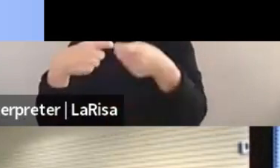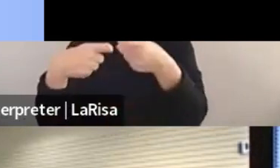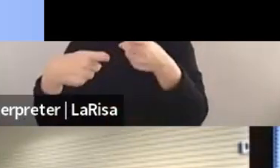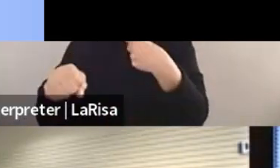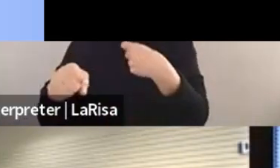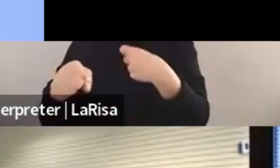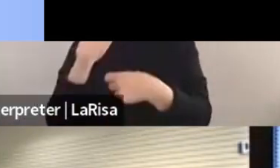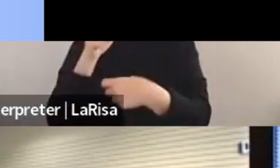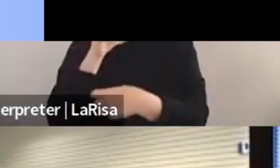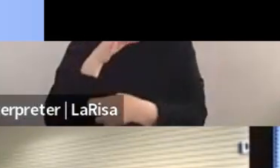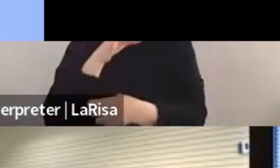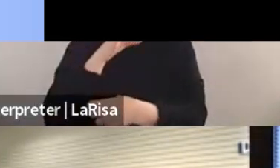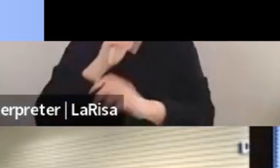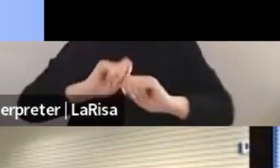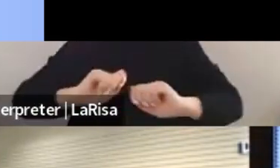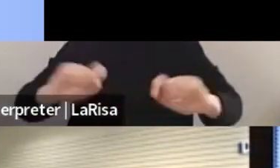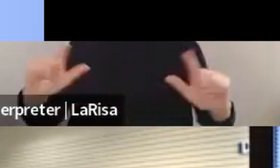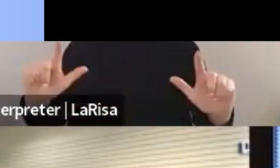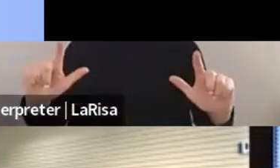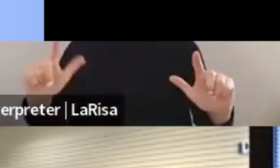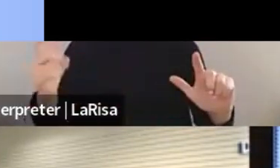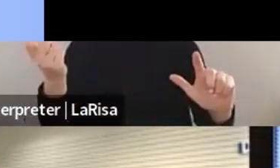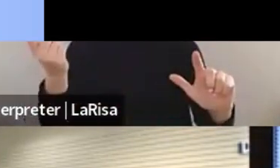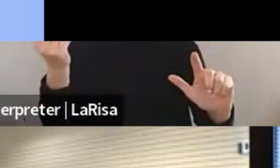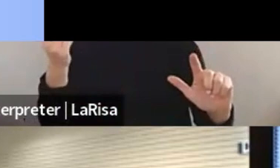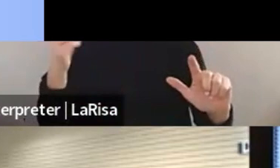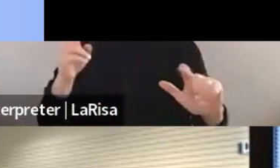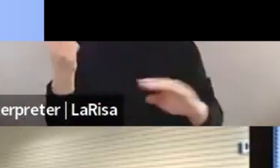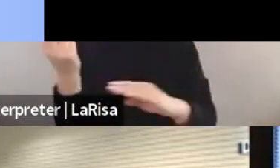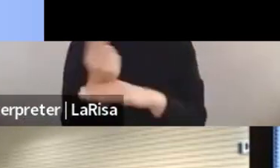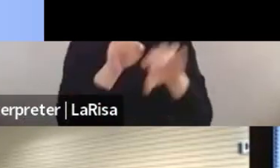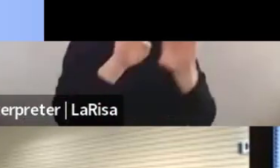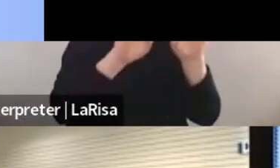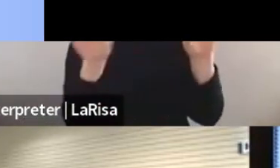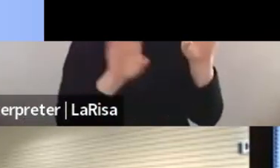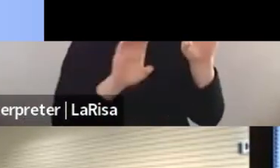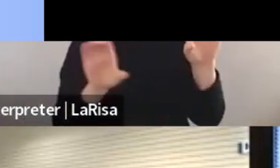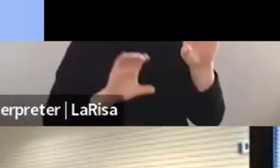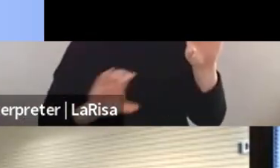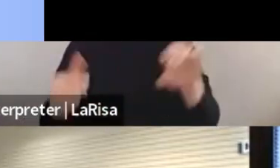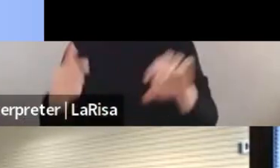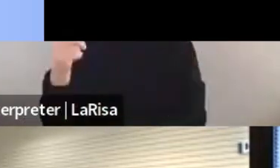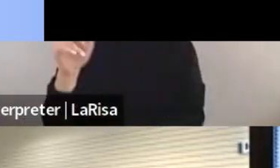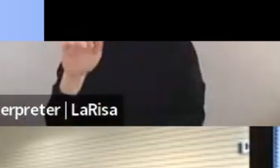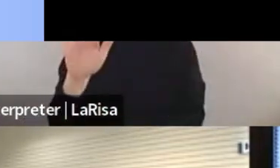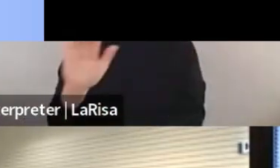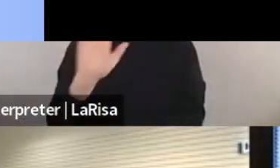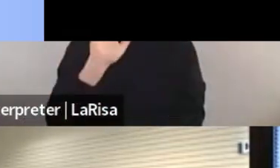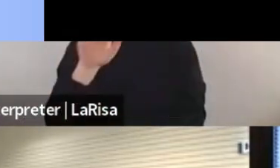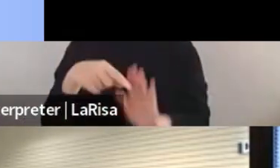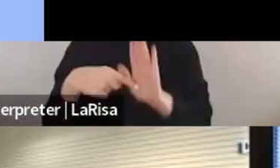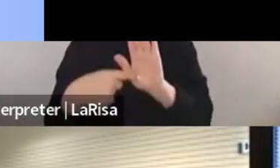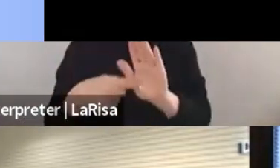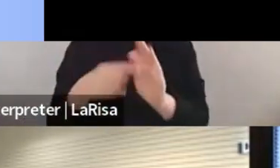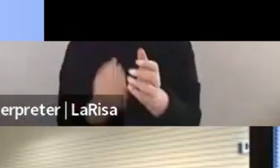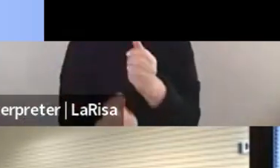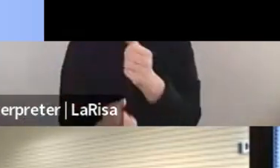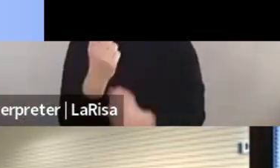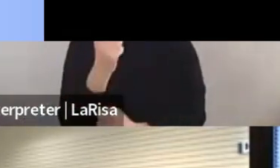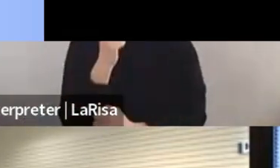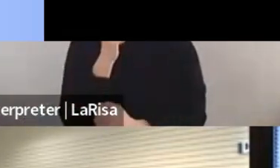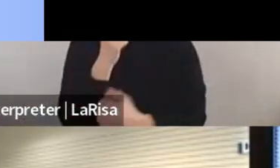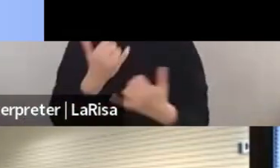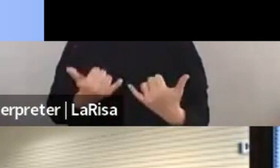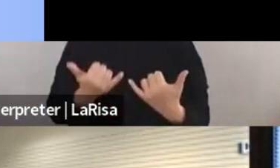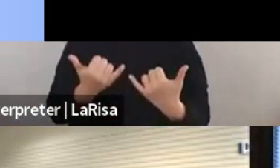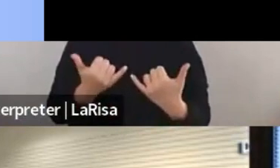view next to it sometimes, and that's where you can change the view. So you can see either who is speaking, or you can use